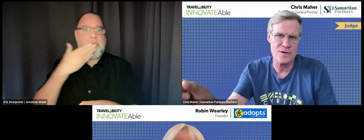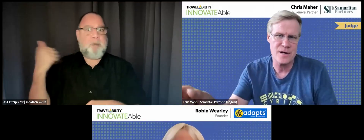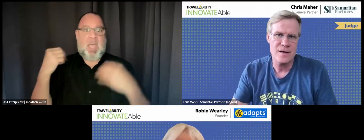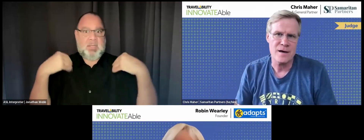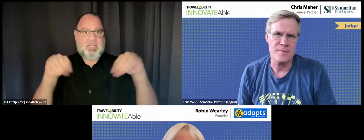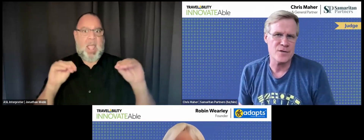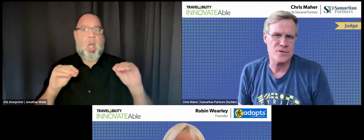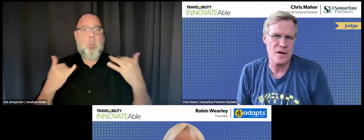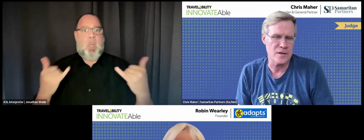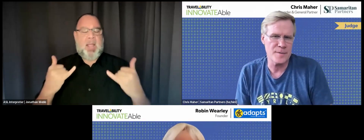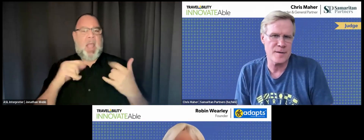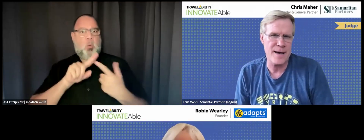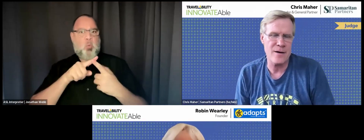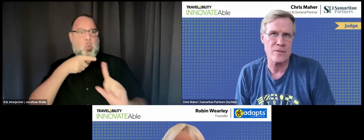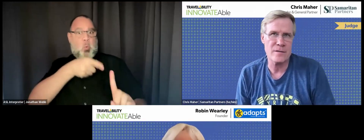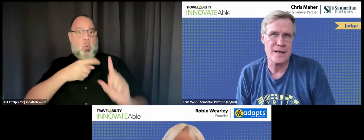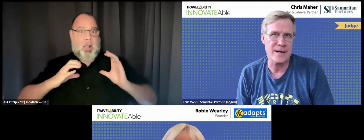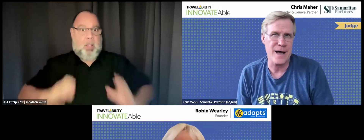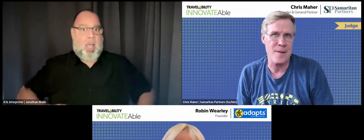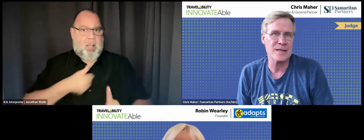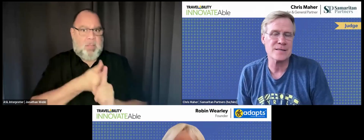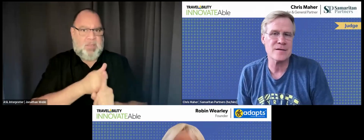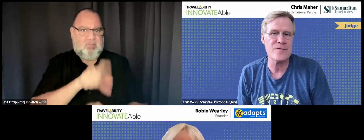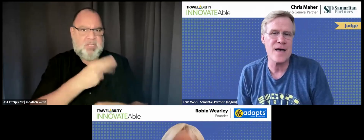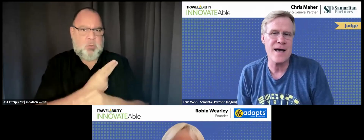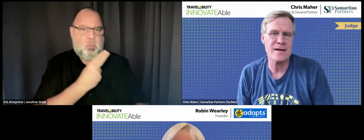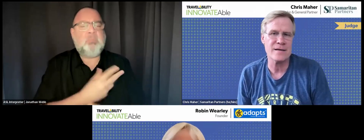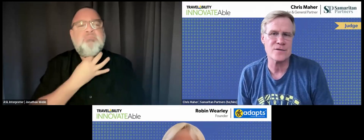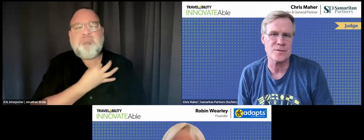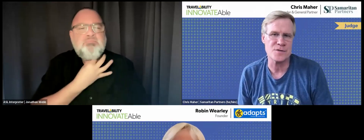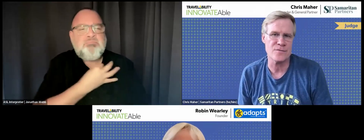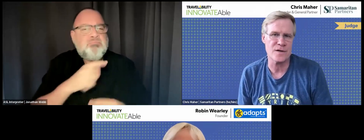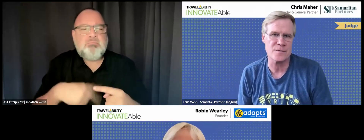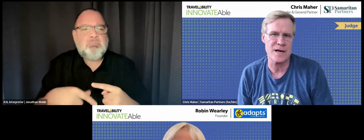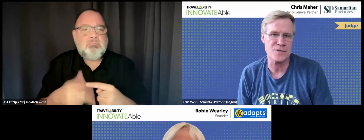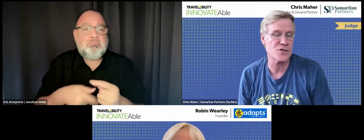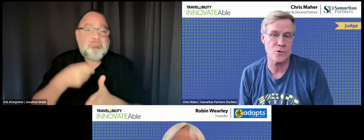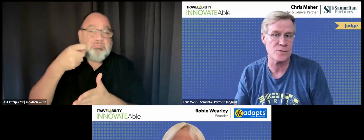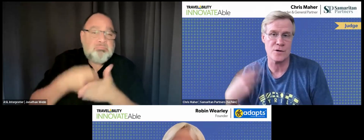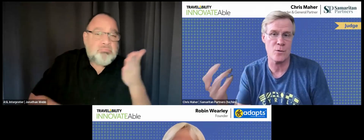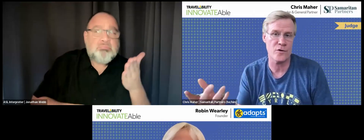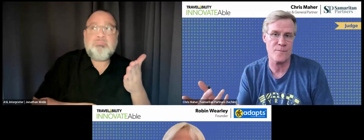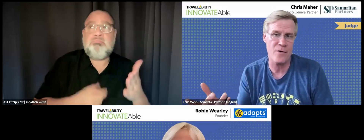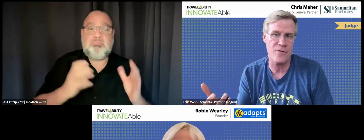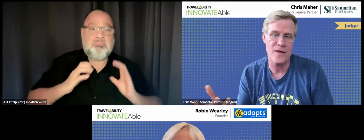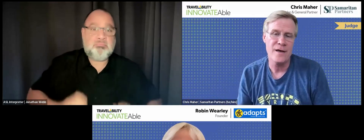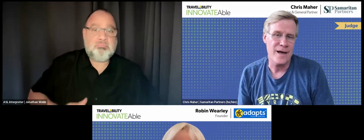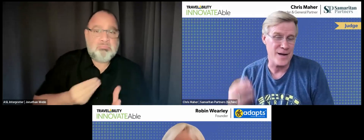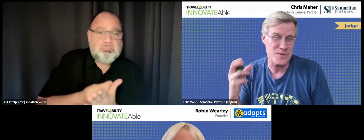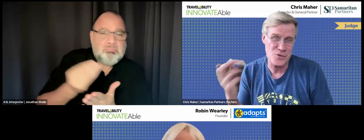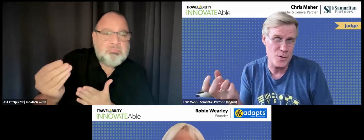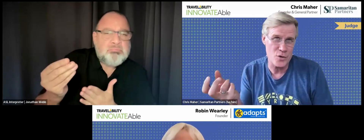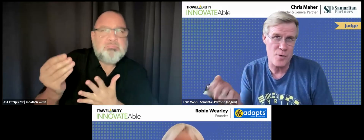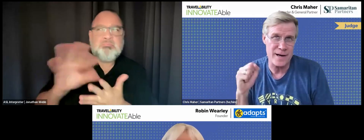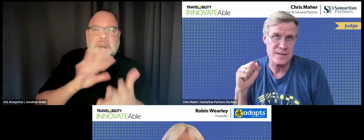the end user. Can you talk a little bit about the economics of that in terms of customer acquisition, or was it all word of mouth?